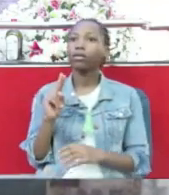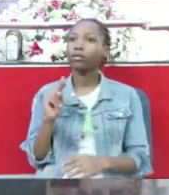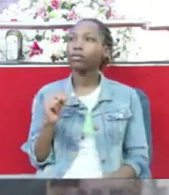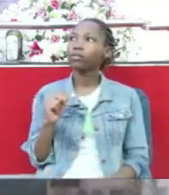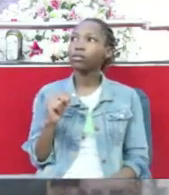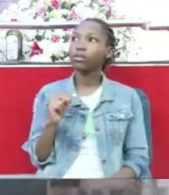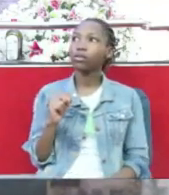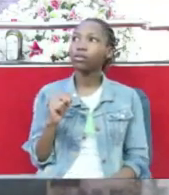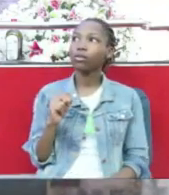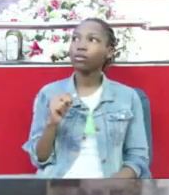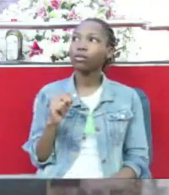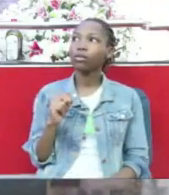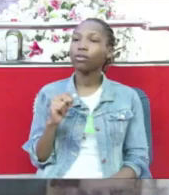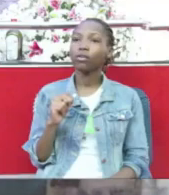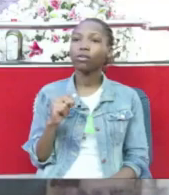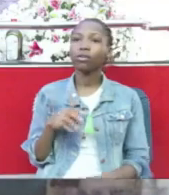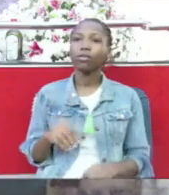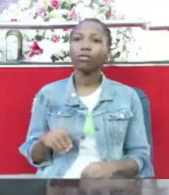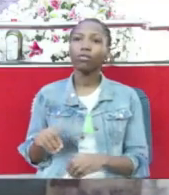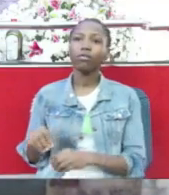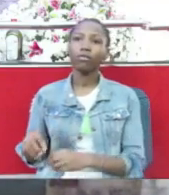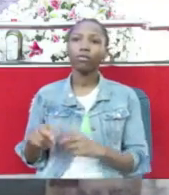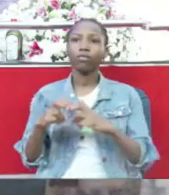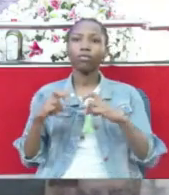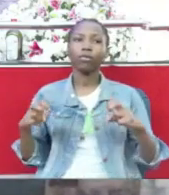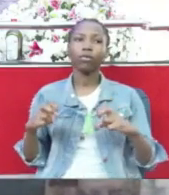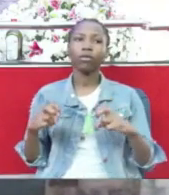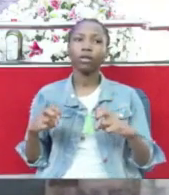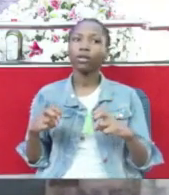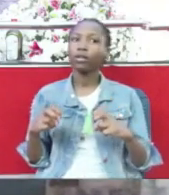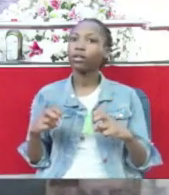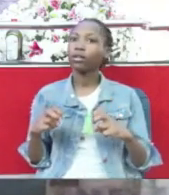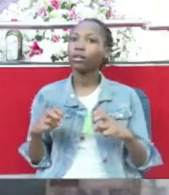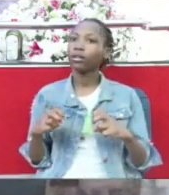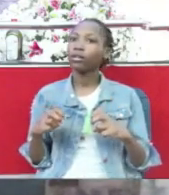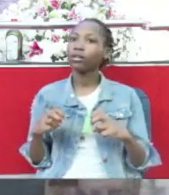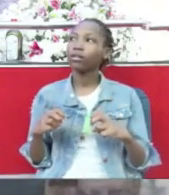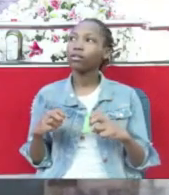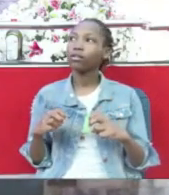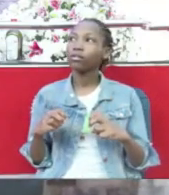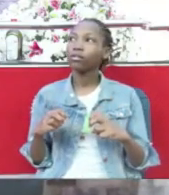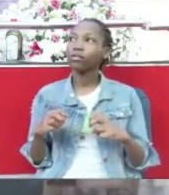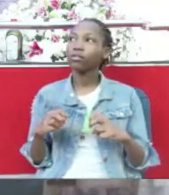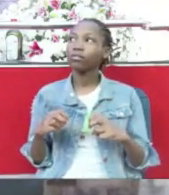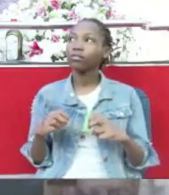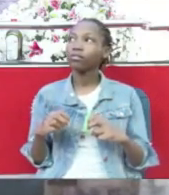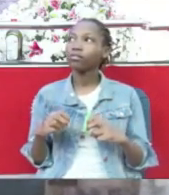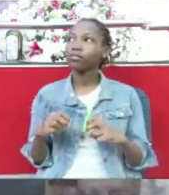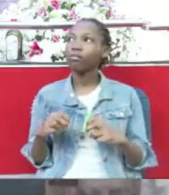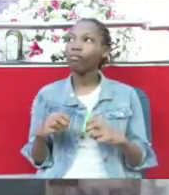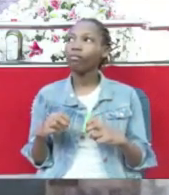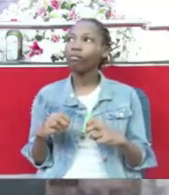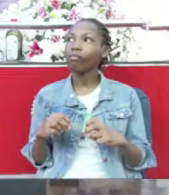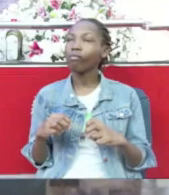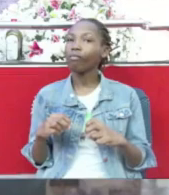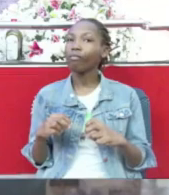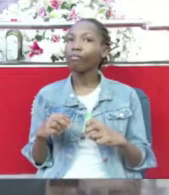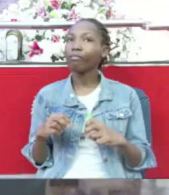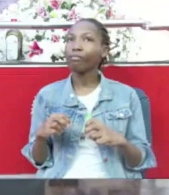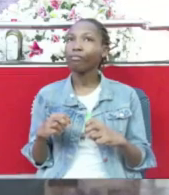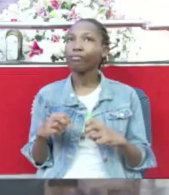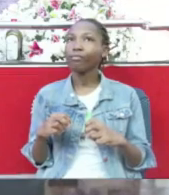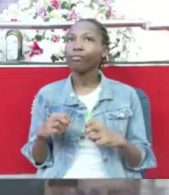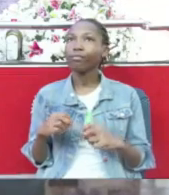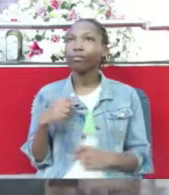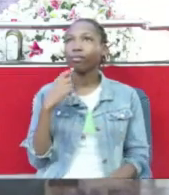first. Who is teaching our children, the next generation, that? Nani anawafundisha mambo kama haya? And who is teaching